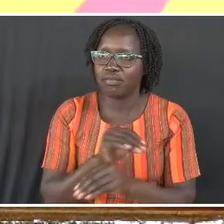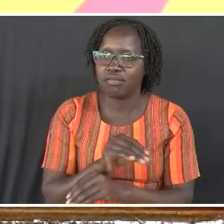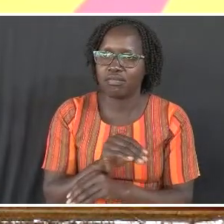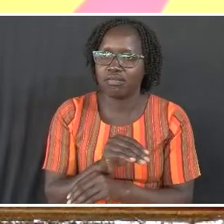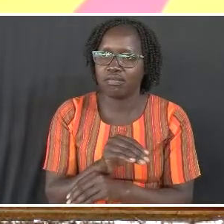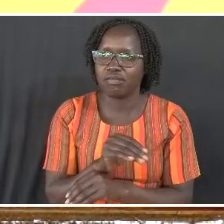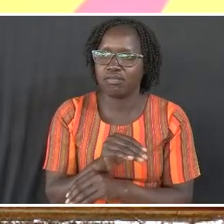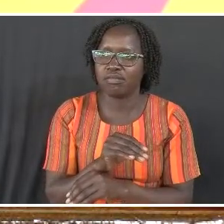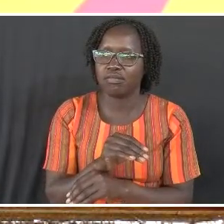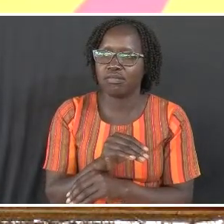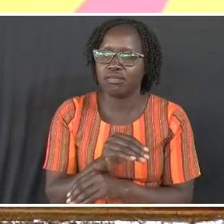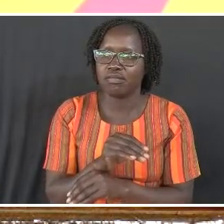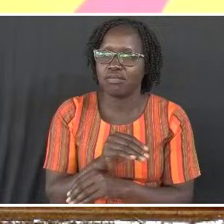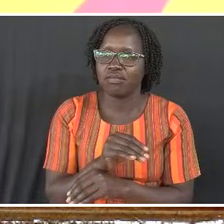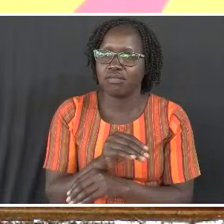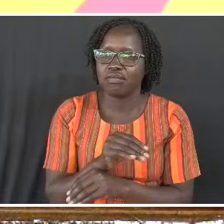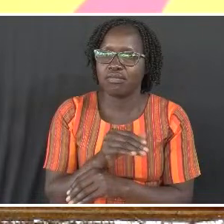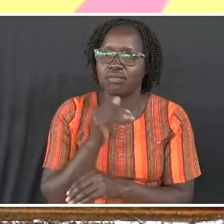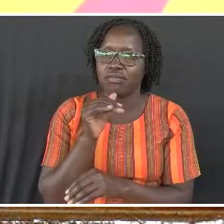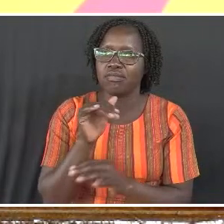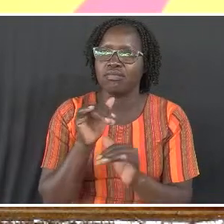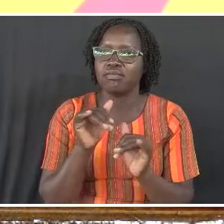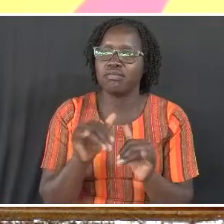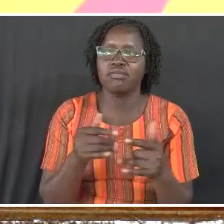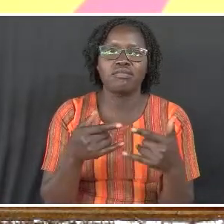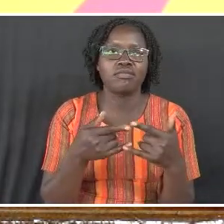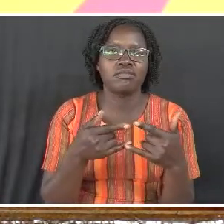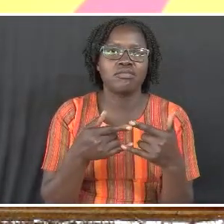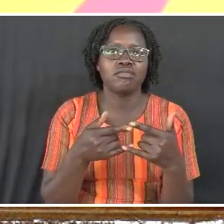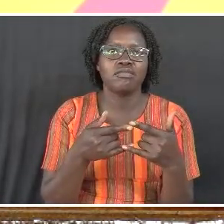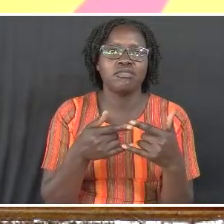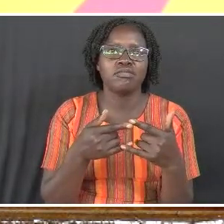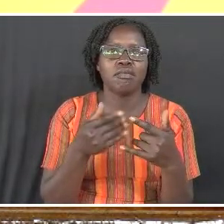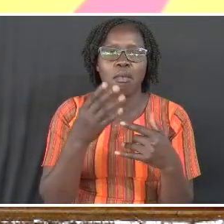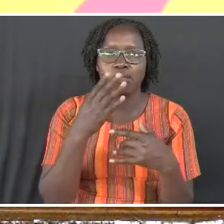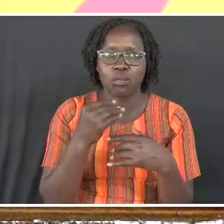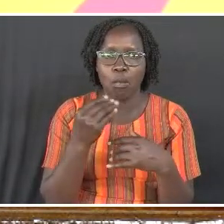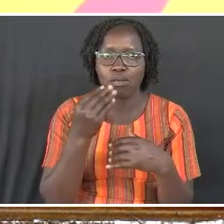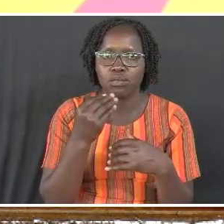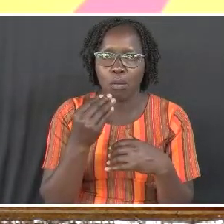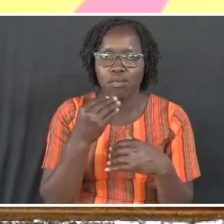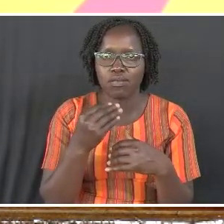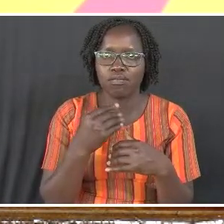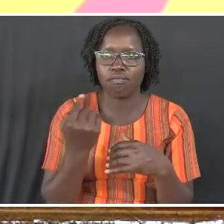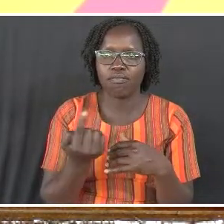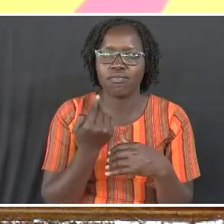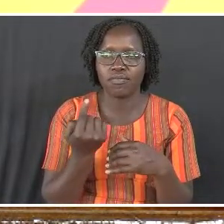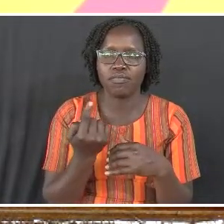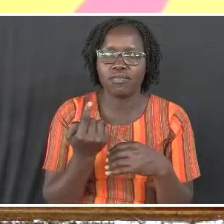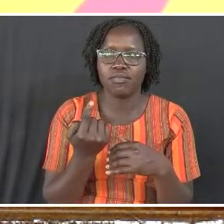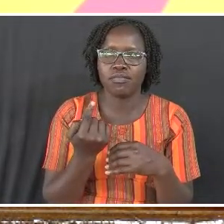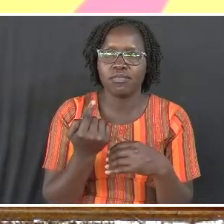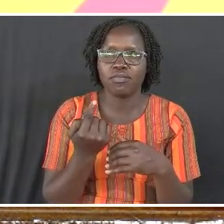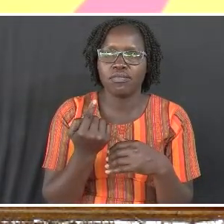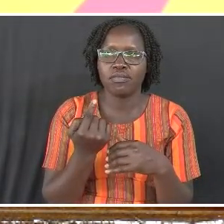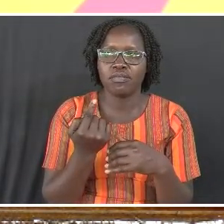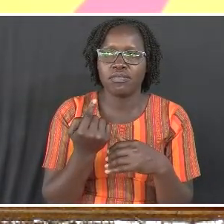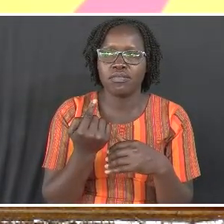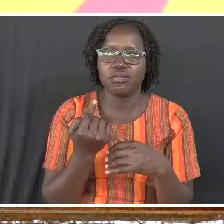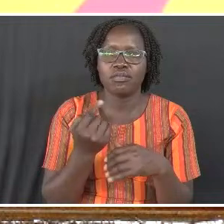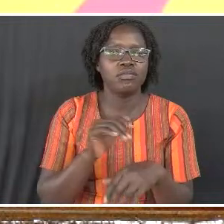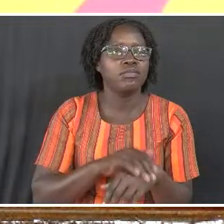them. Don't stay with a gap, because even chewing alone will be